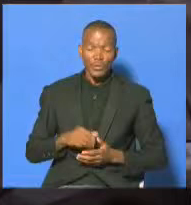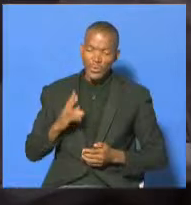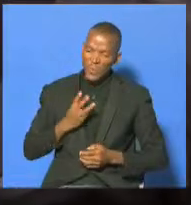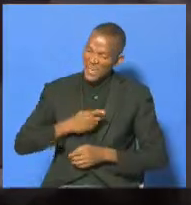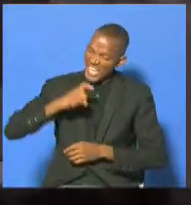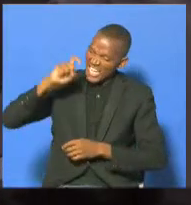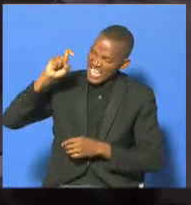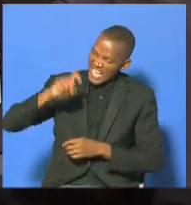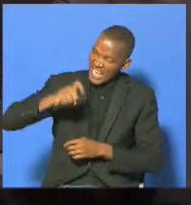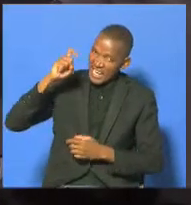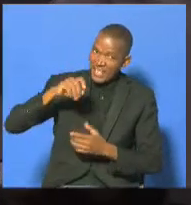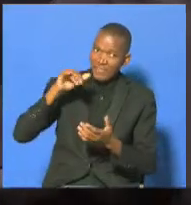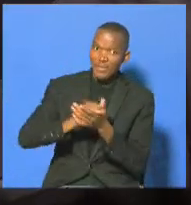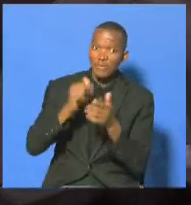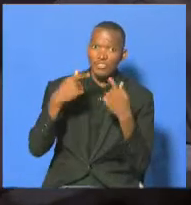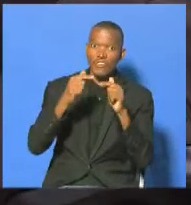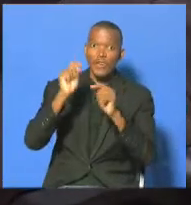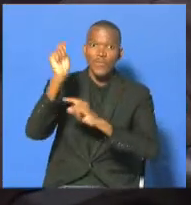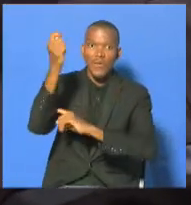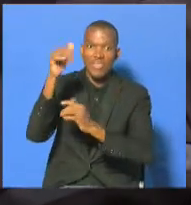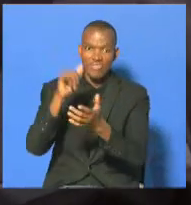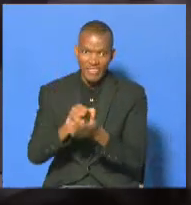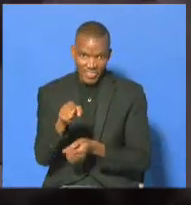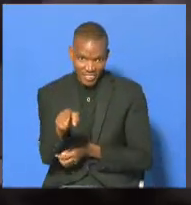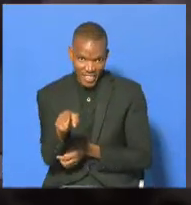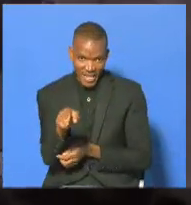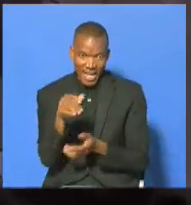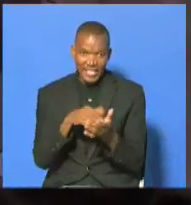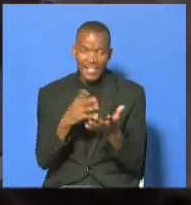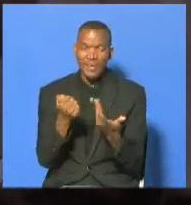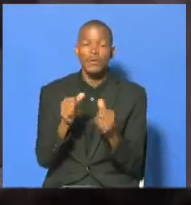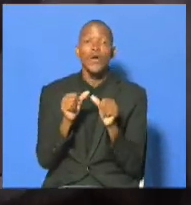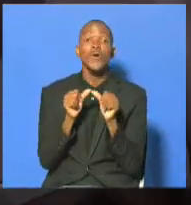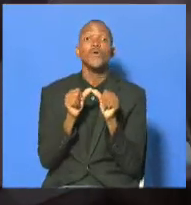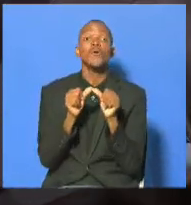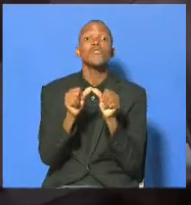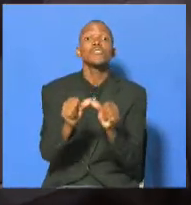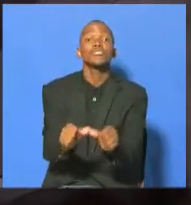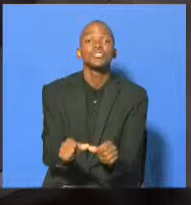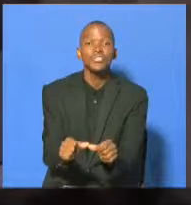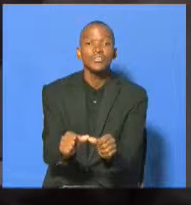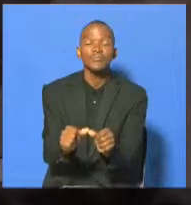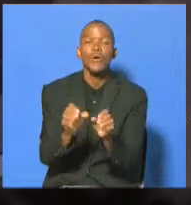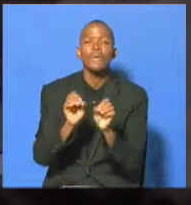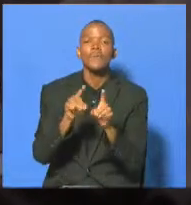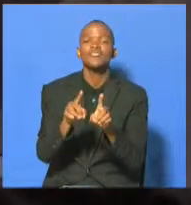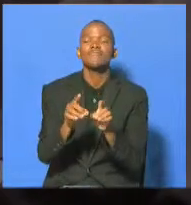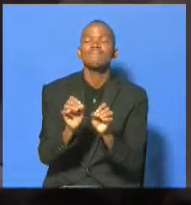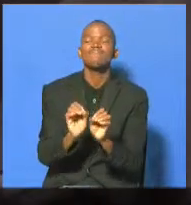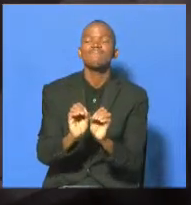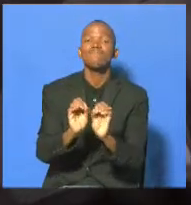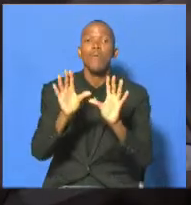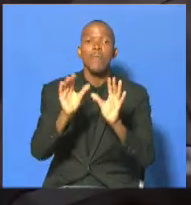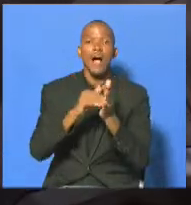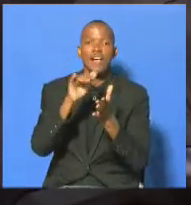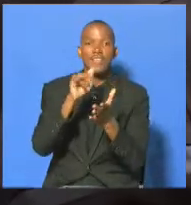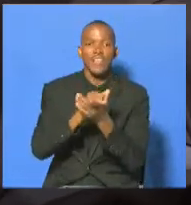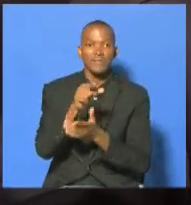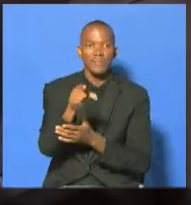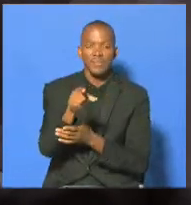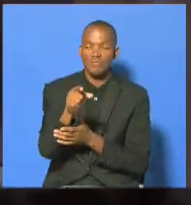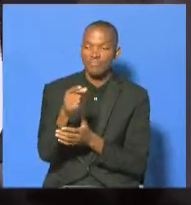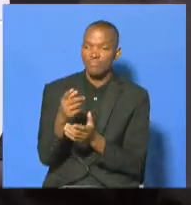need to go and try and win and to keep our chances alive, you know, in the race.